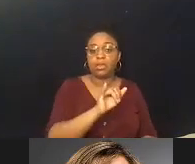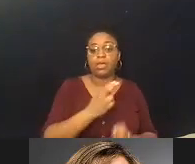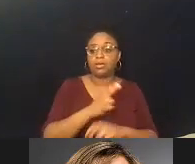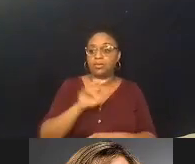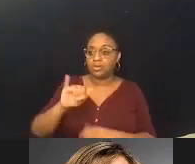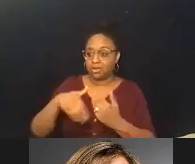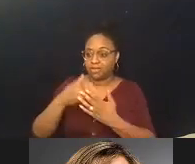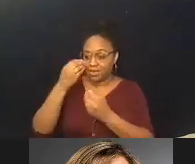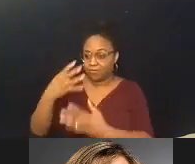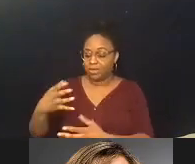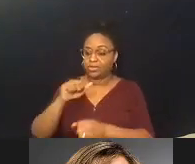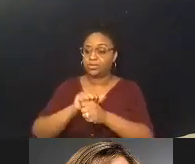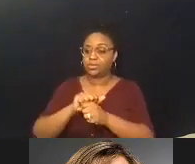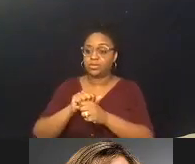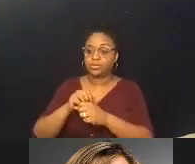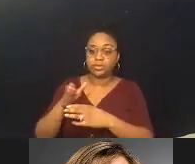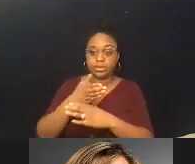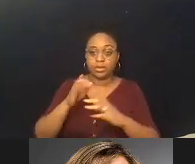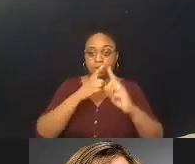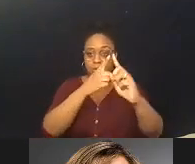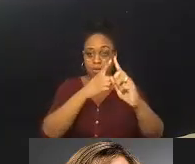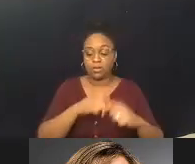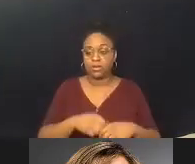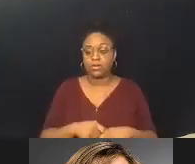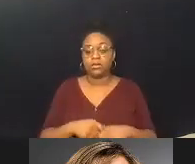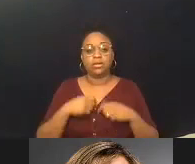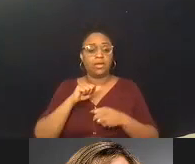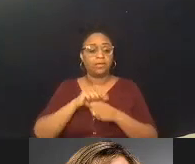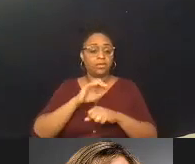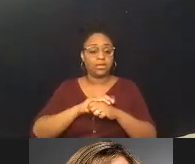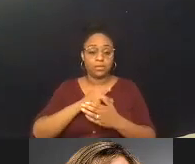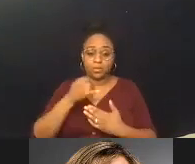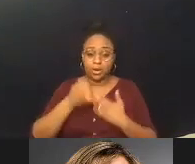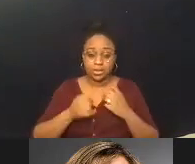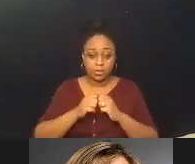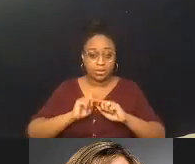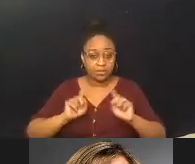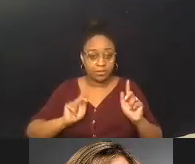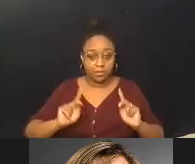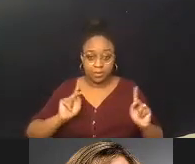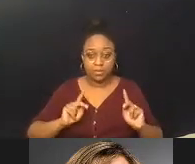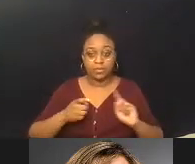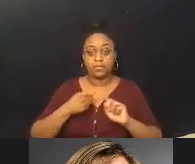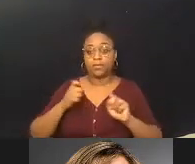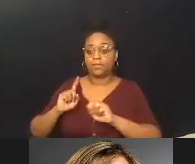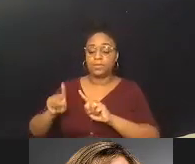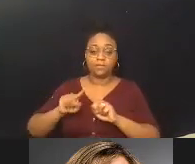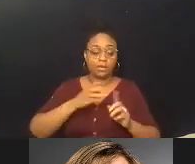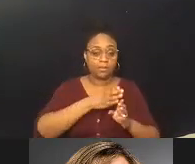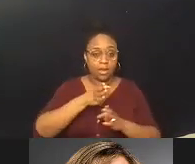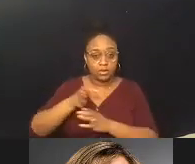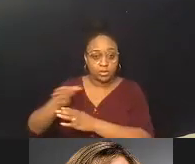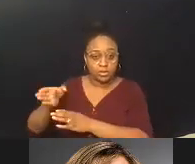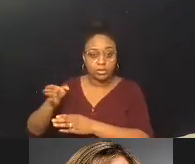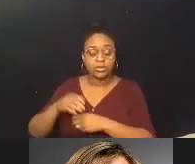Um, I've worked on projects with different people from different majors. I think that's a sense of